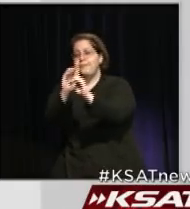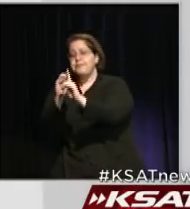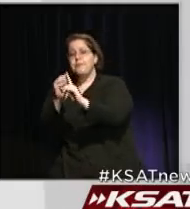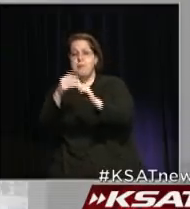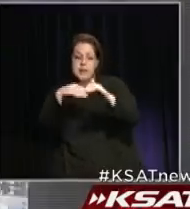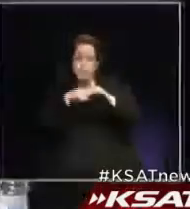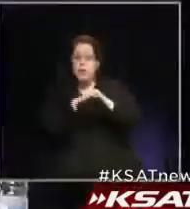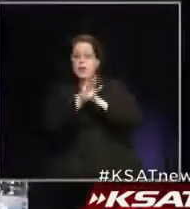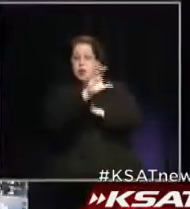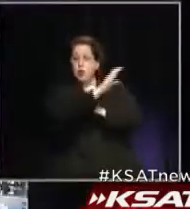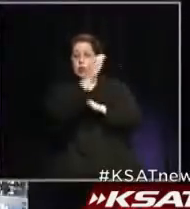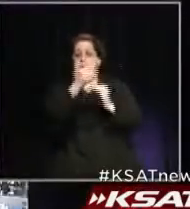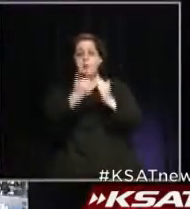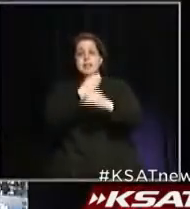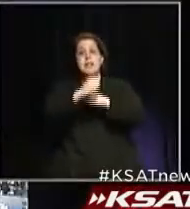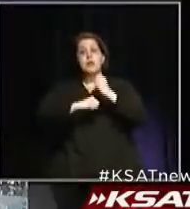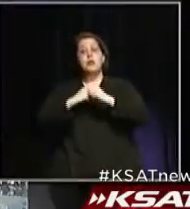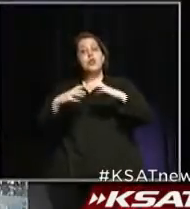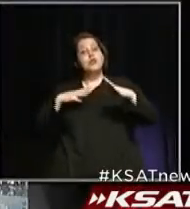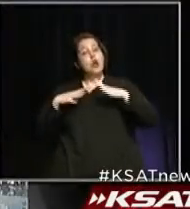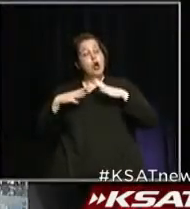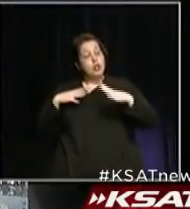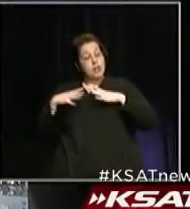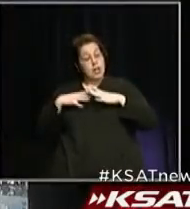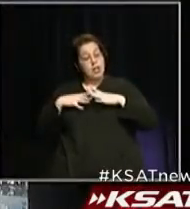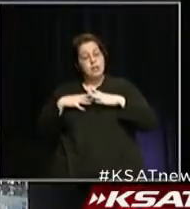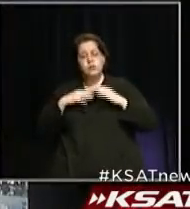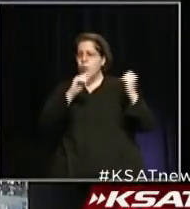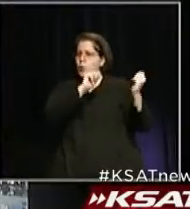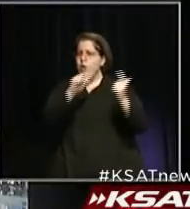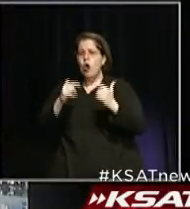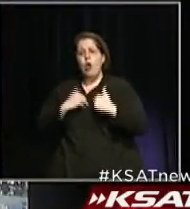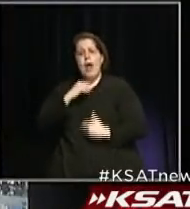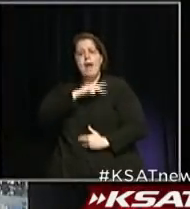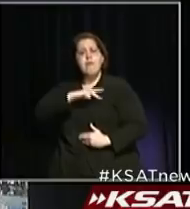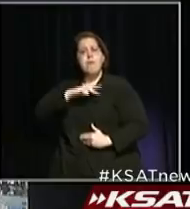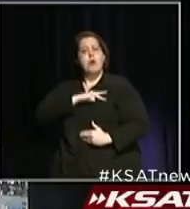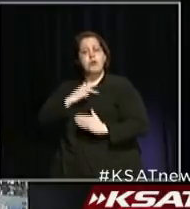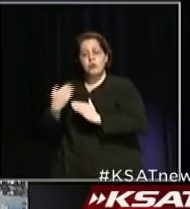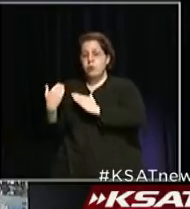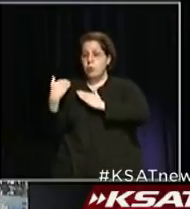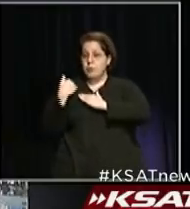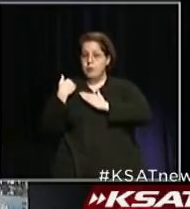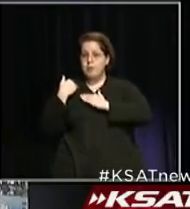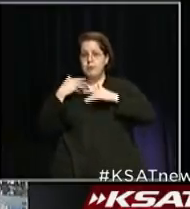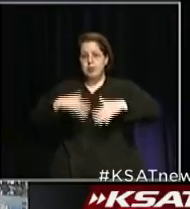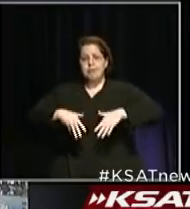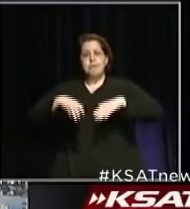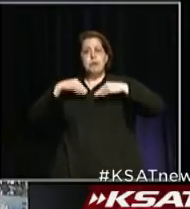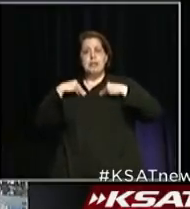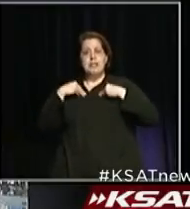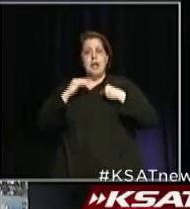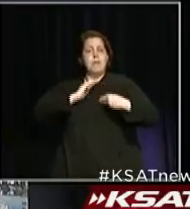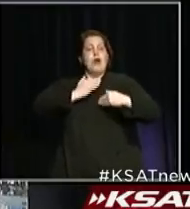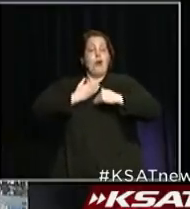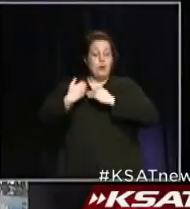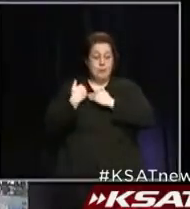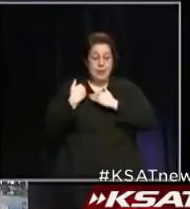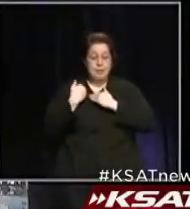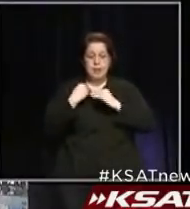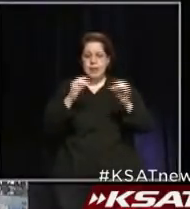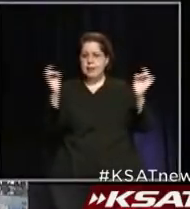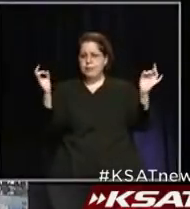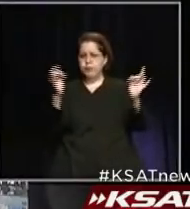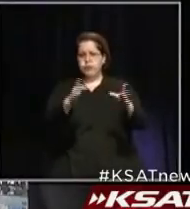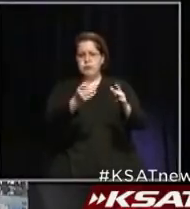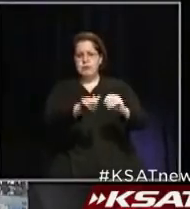into the Christmas and New Year's holidays, we all share a personal responsibility to do our part to eliminate this virus. It's critical